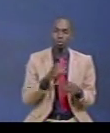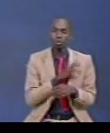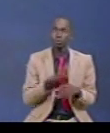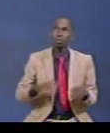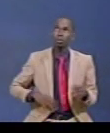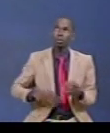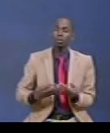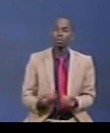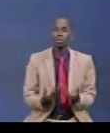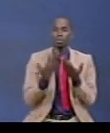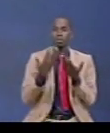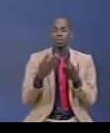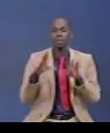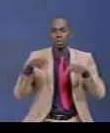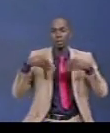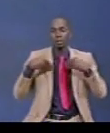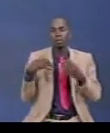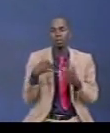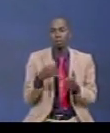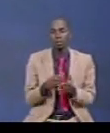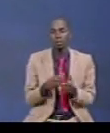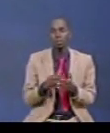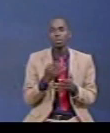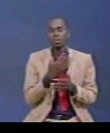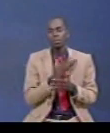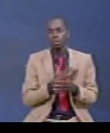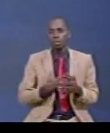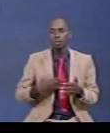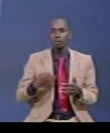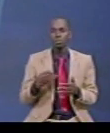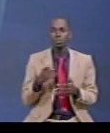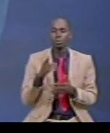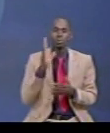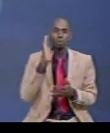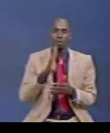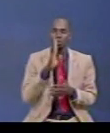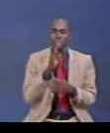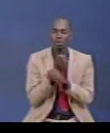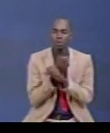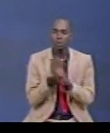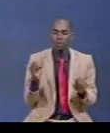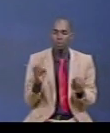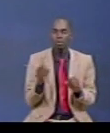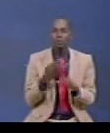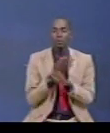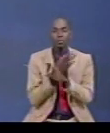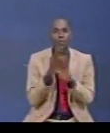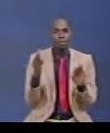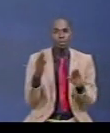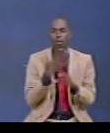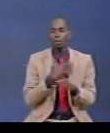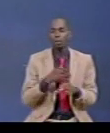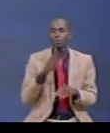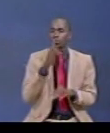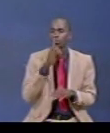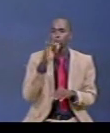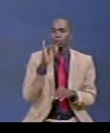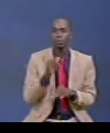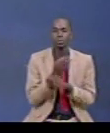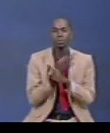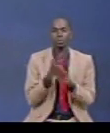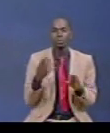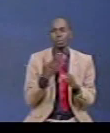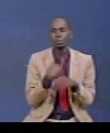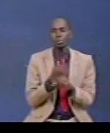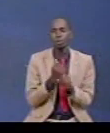it, and you'll be saved, free and free indeed, and you'll be fit for heaven